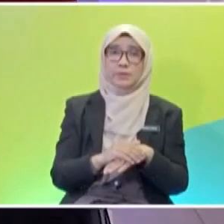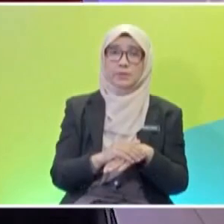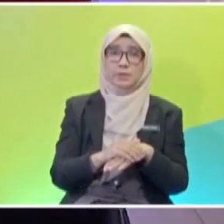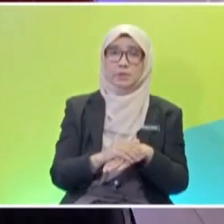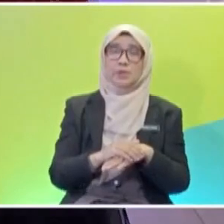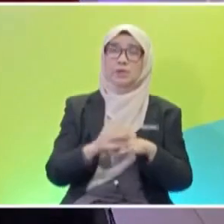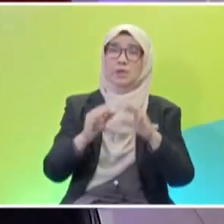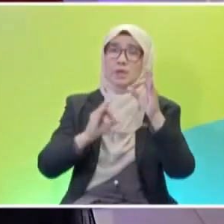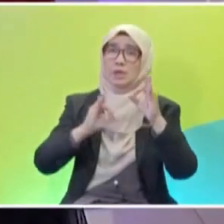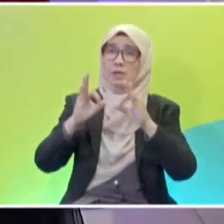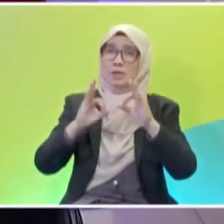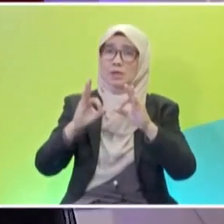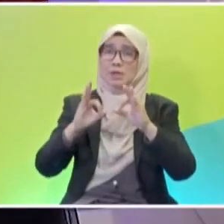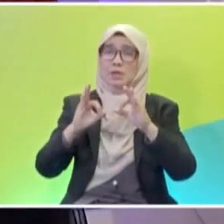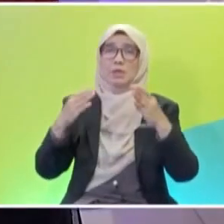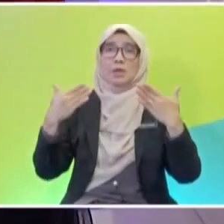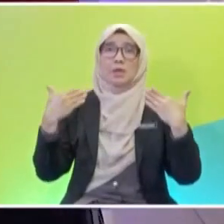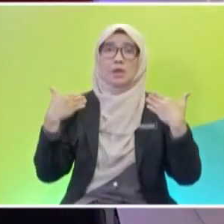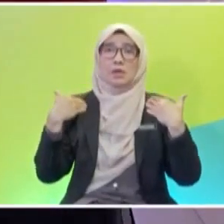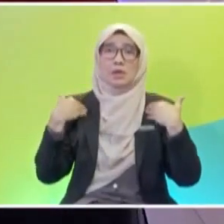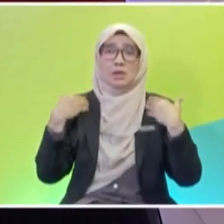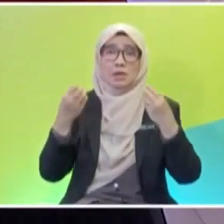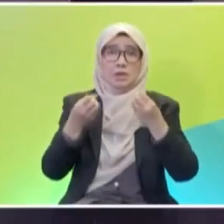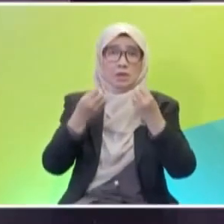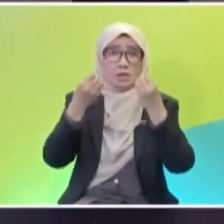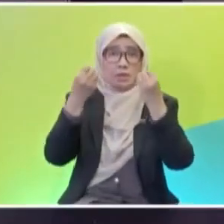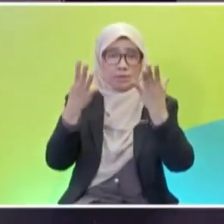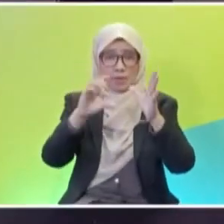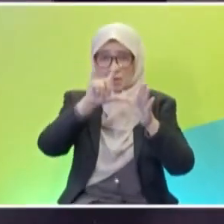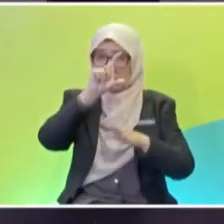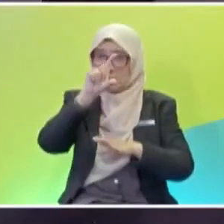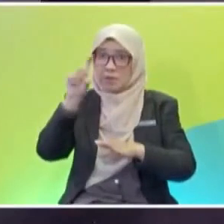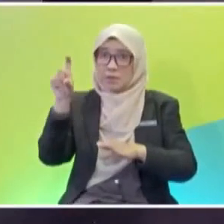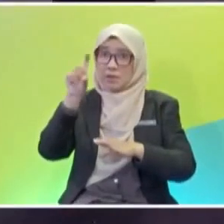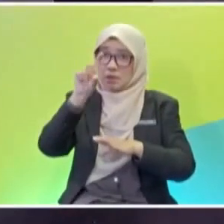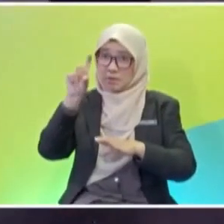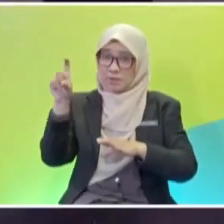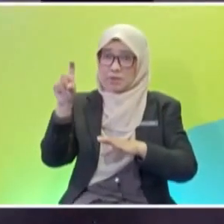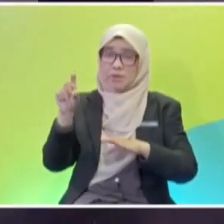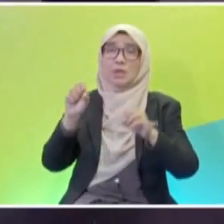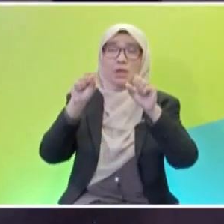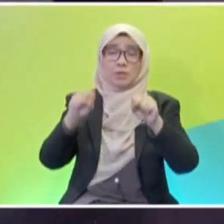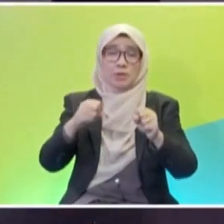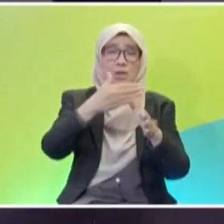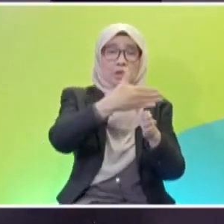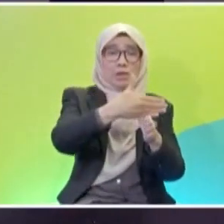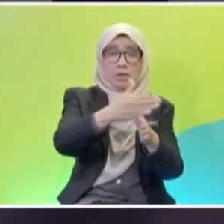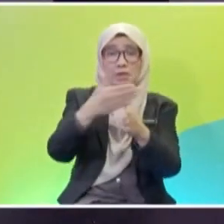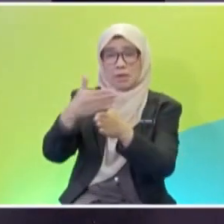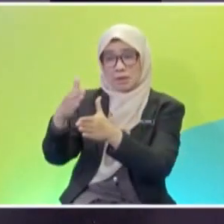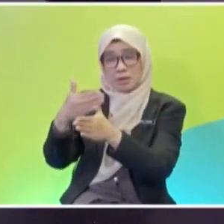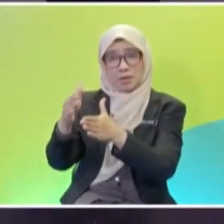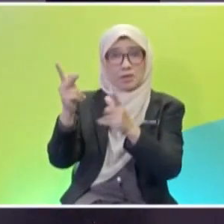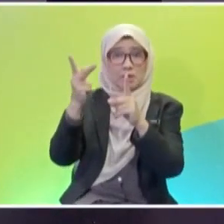read a 10-paragraph essay, would you be interested to read it? I would get a bit bored along the way as we go. Yes, mm-hmm.